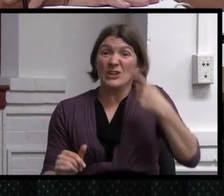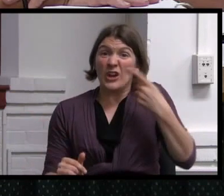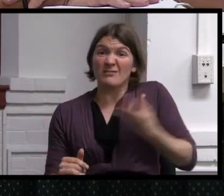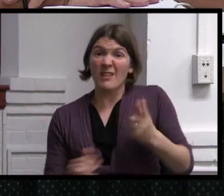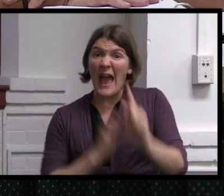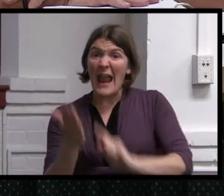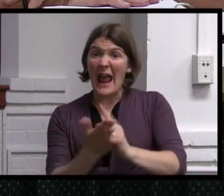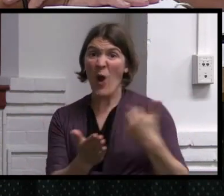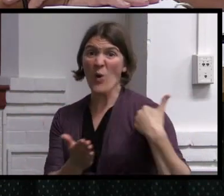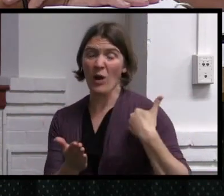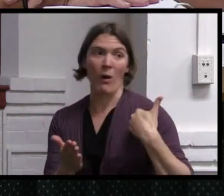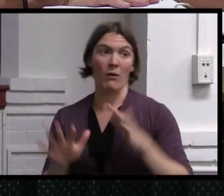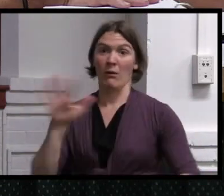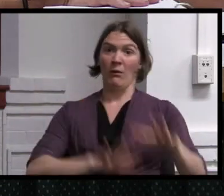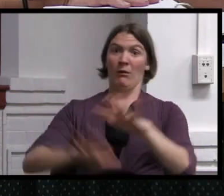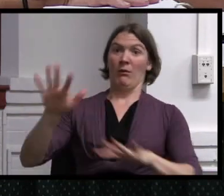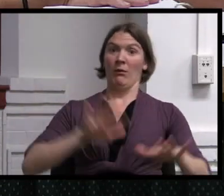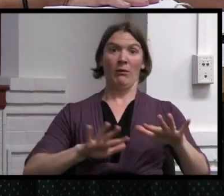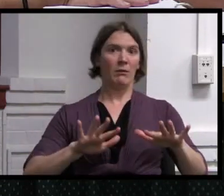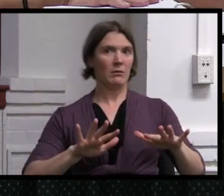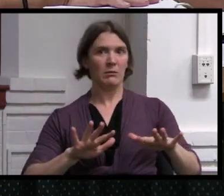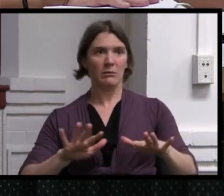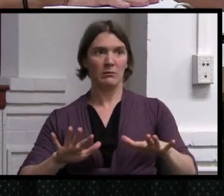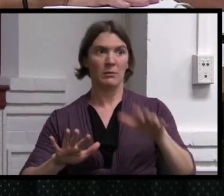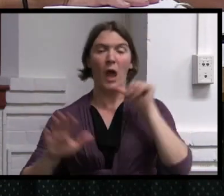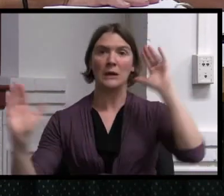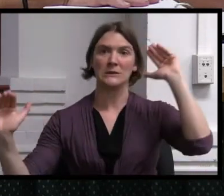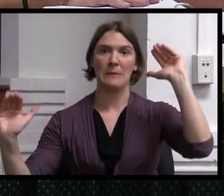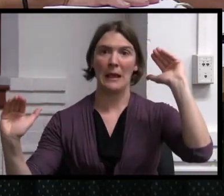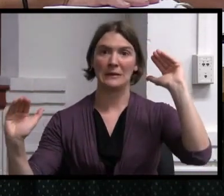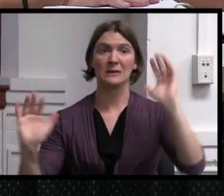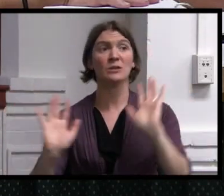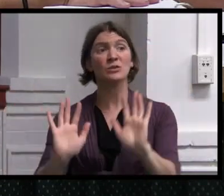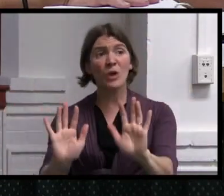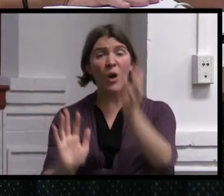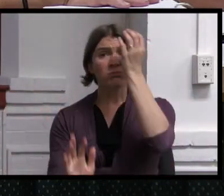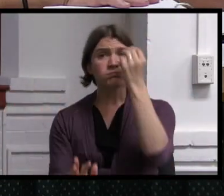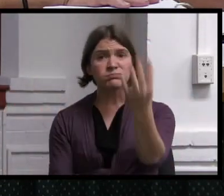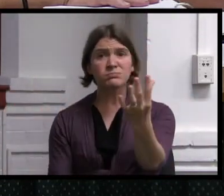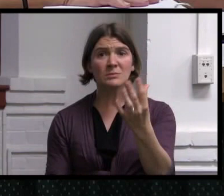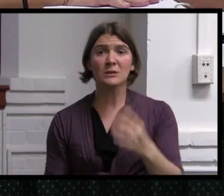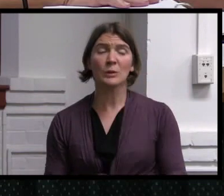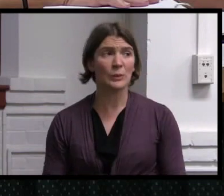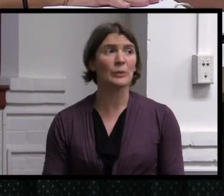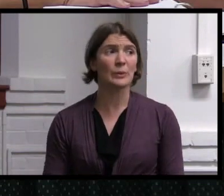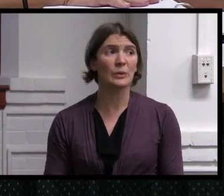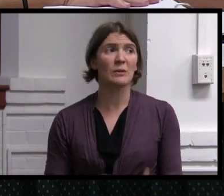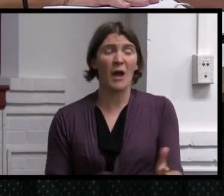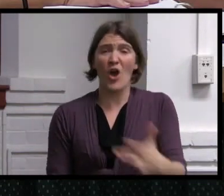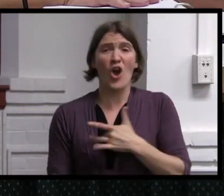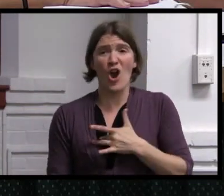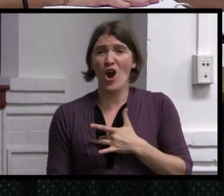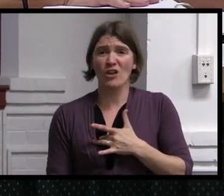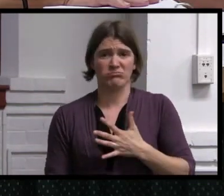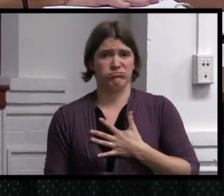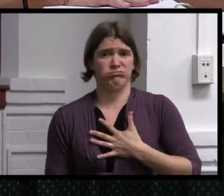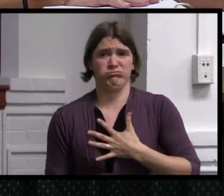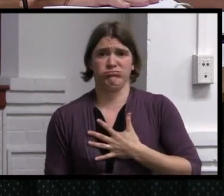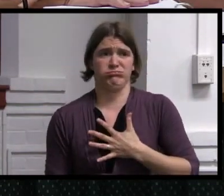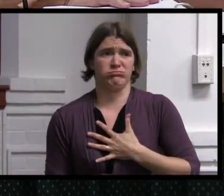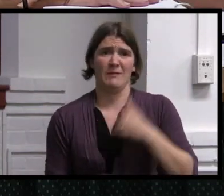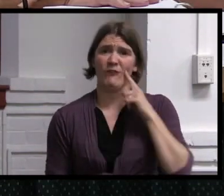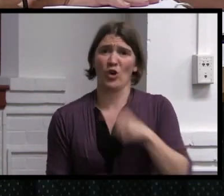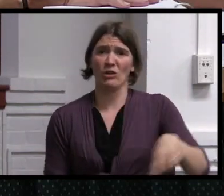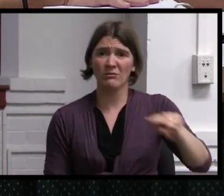hour ago, yeah. so... It's all pretty fresh, as yeah. you know. So I just want to say my heart goes out for you right now, and